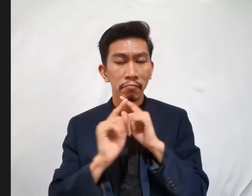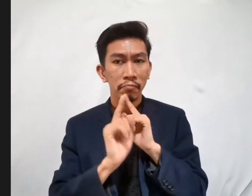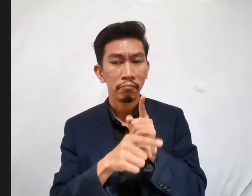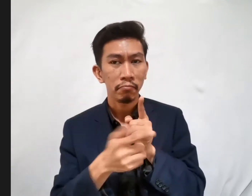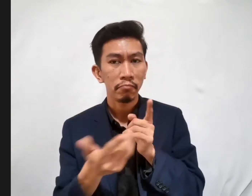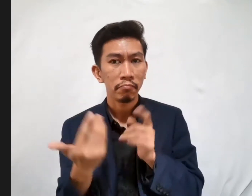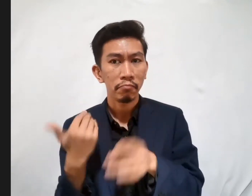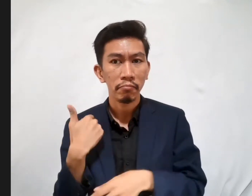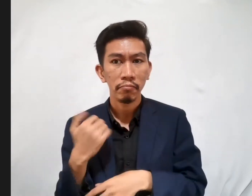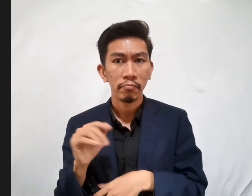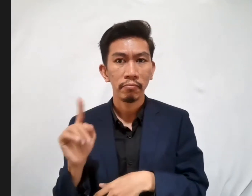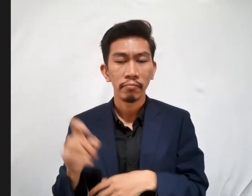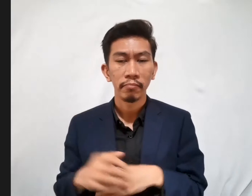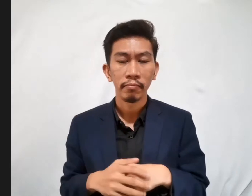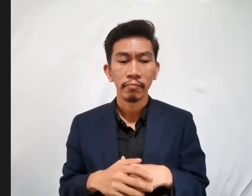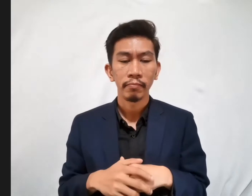response?